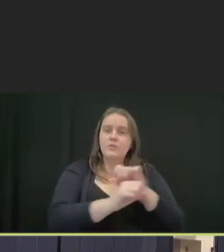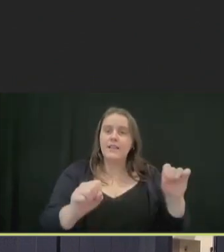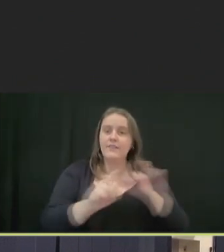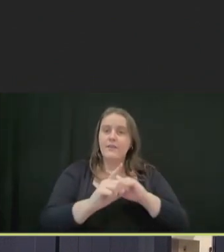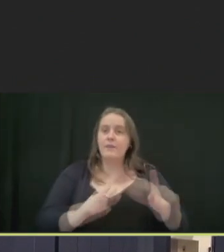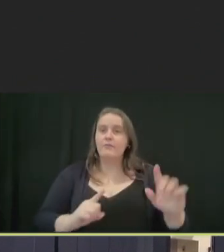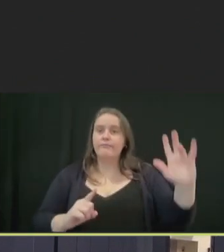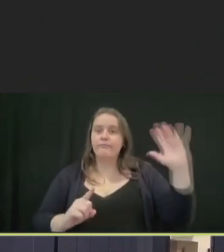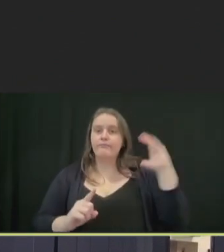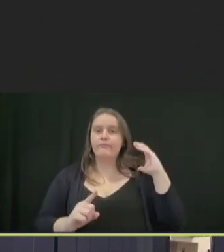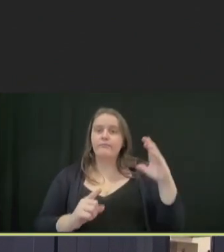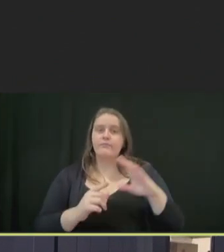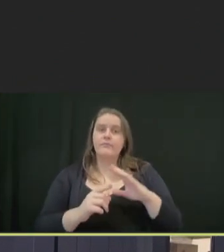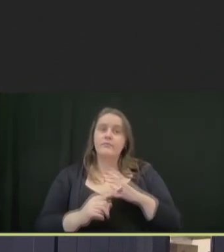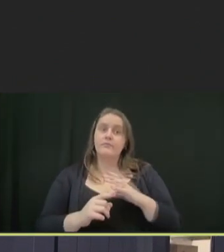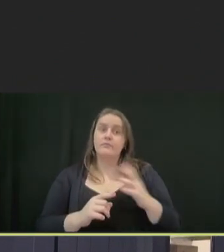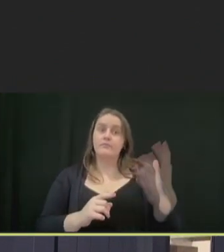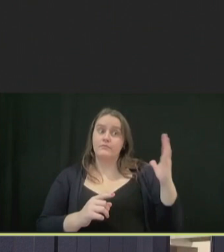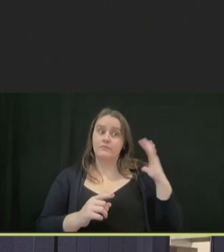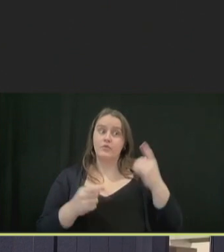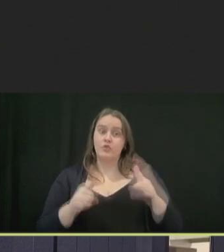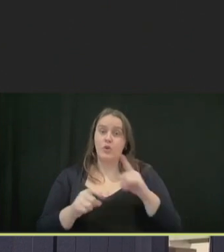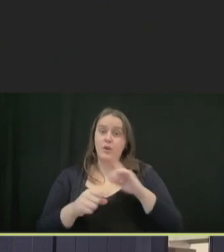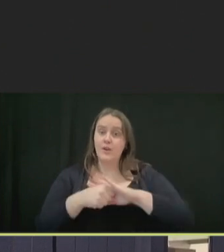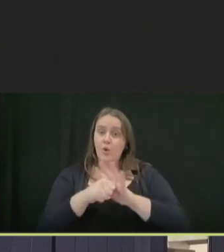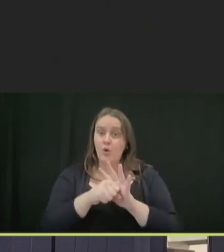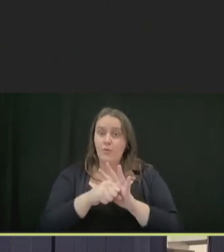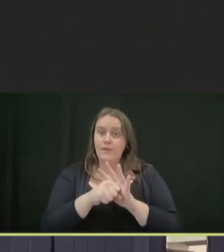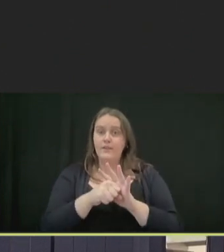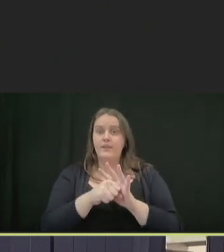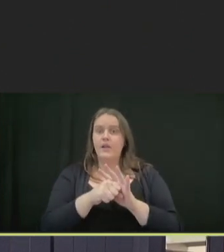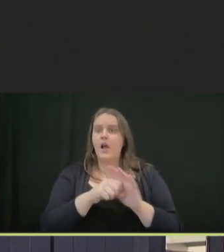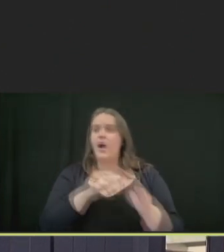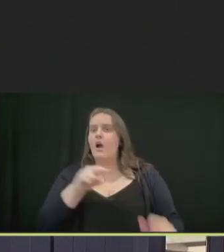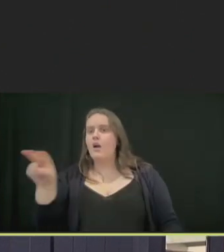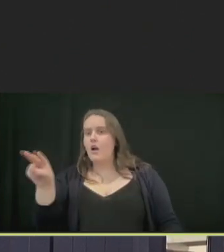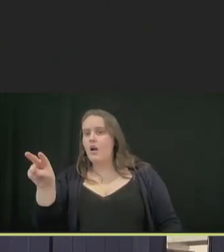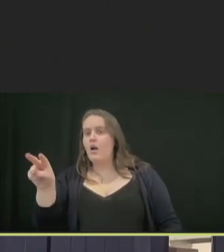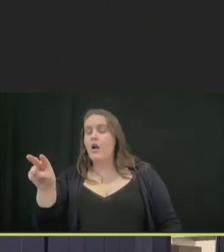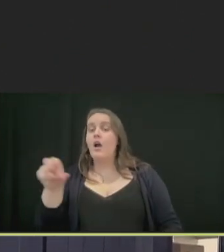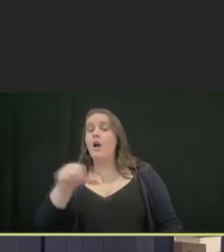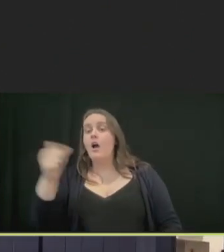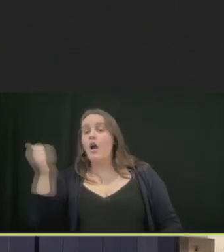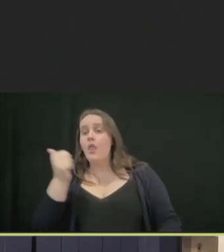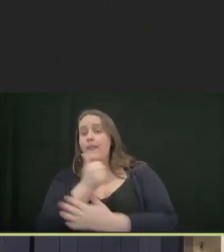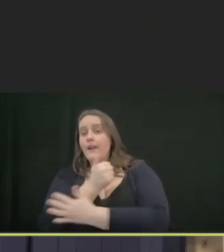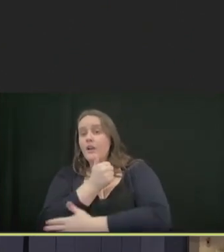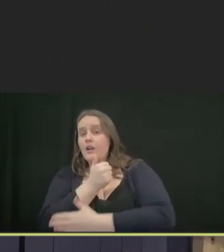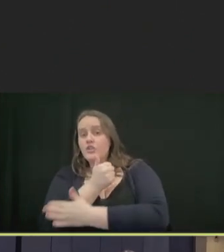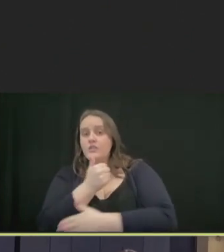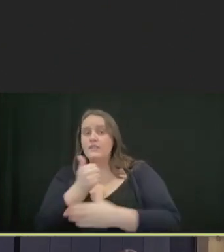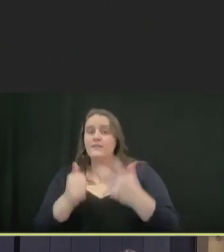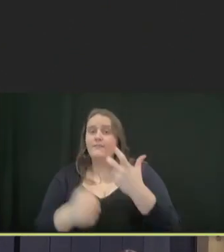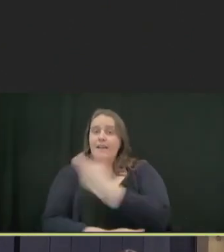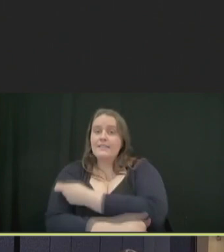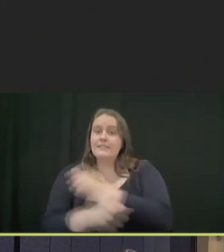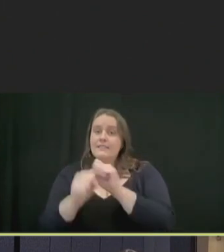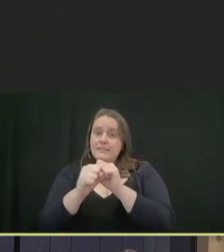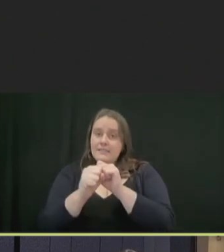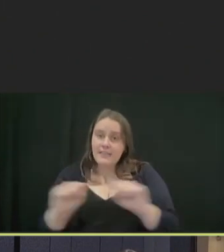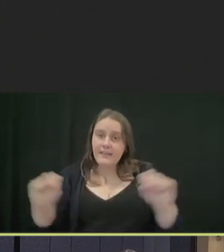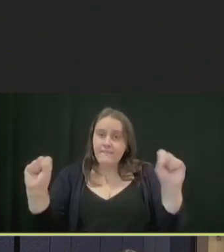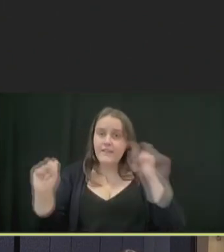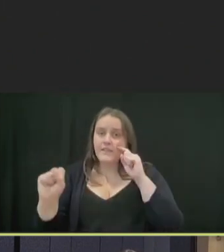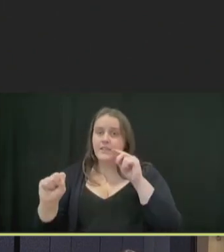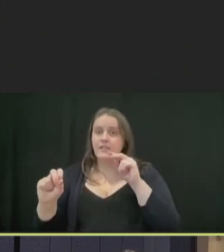and vaccine rollout, the use of looking at other countries' vaccine safety surveillance systems and how powerful a lot of